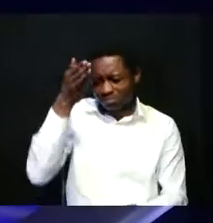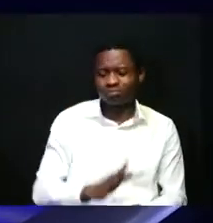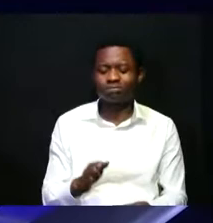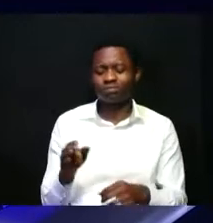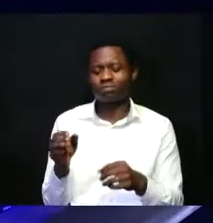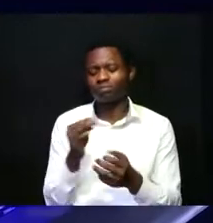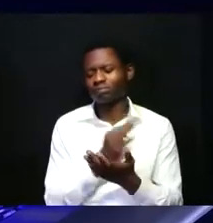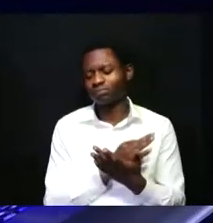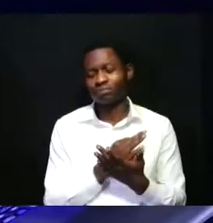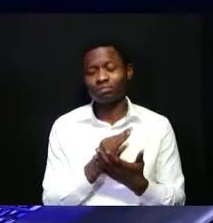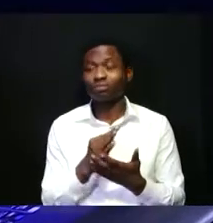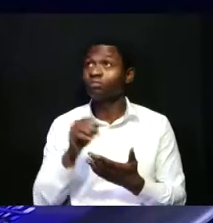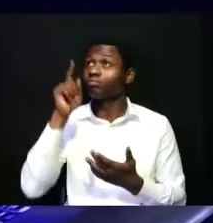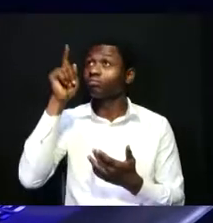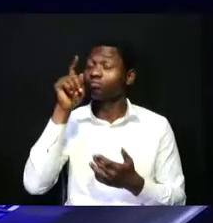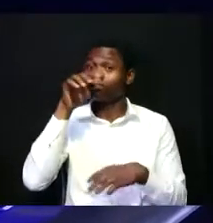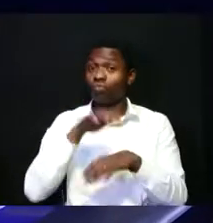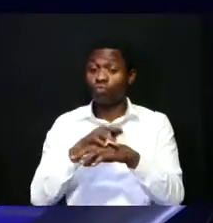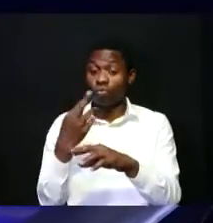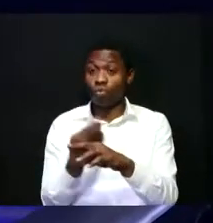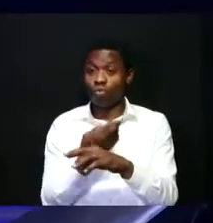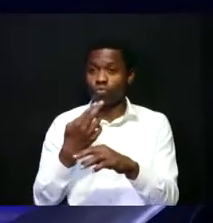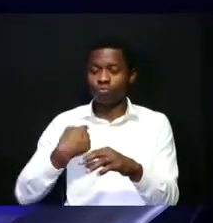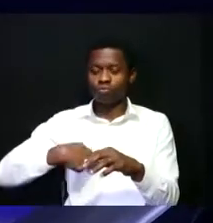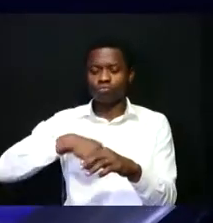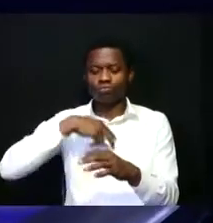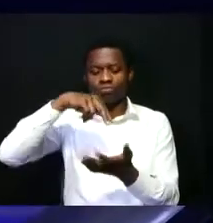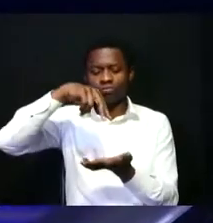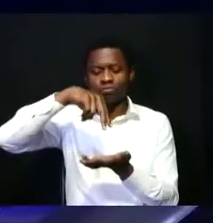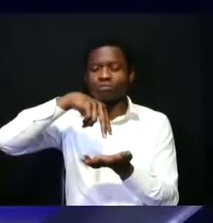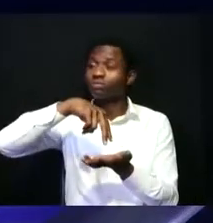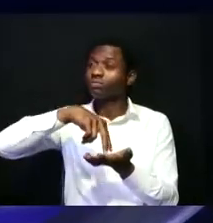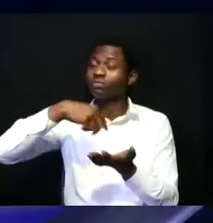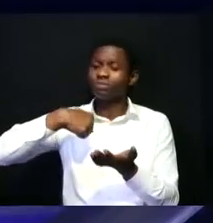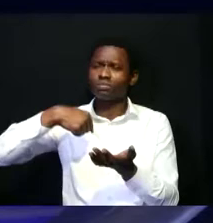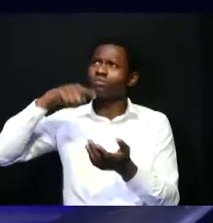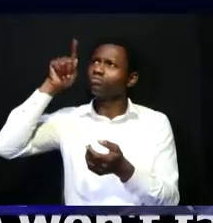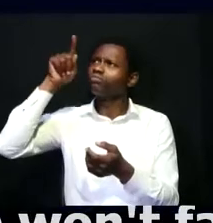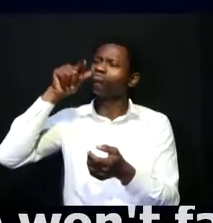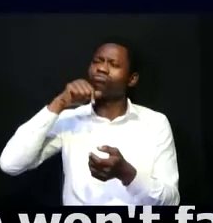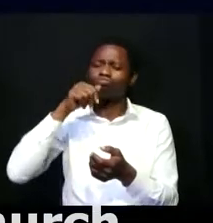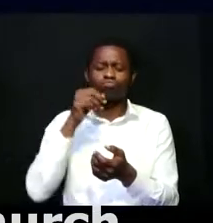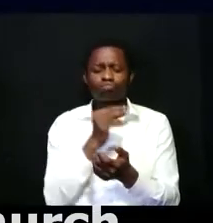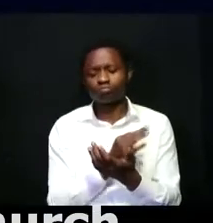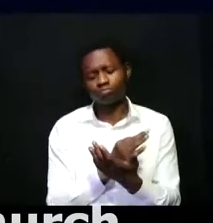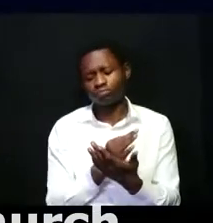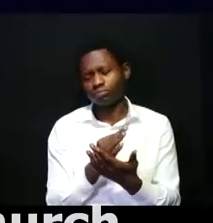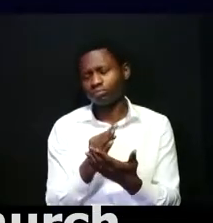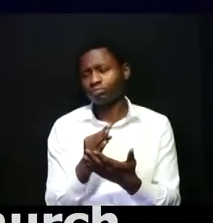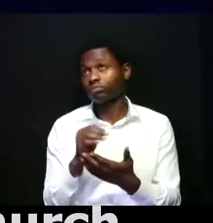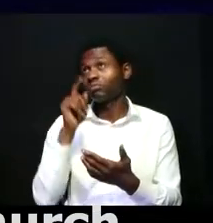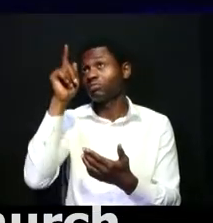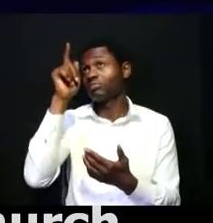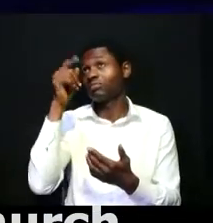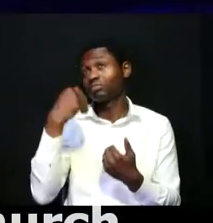He's a rock on which we build. We won't fail. He